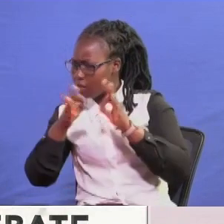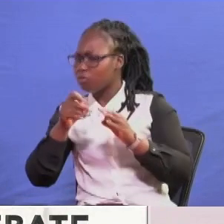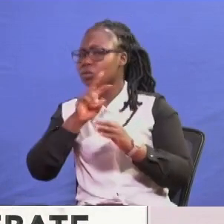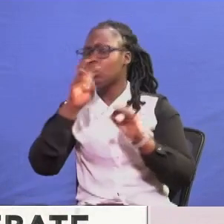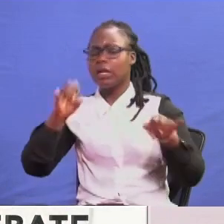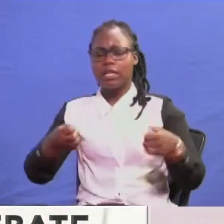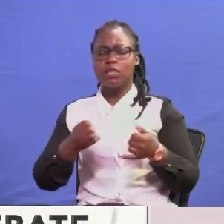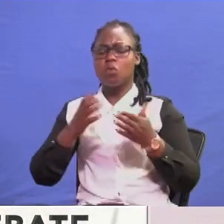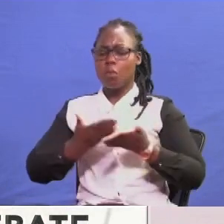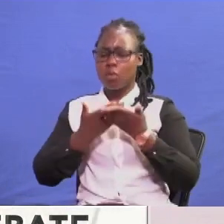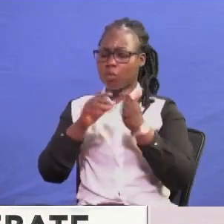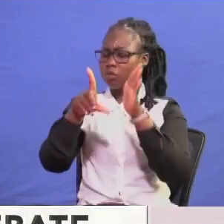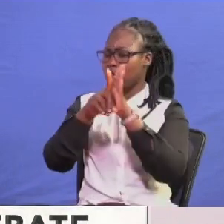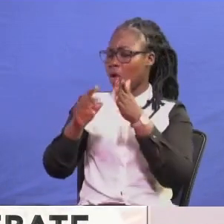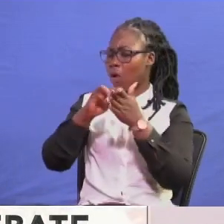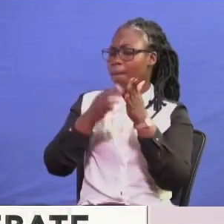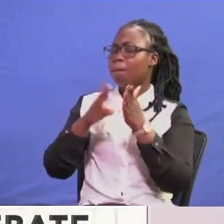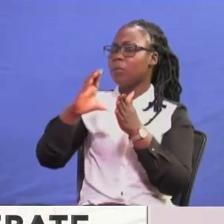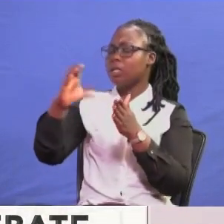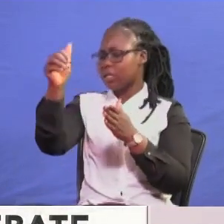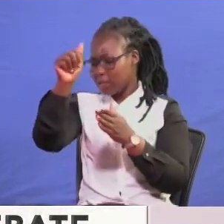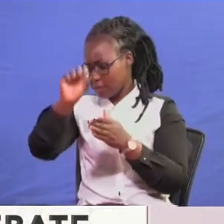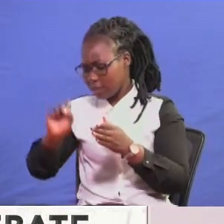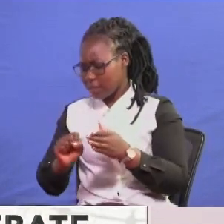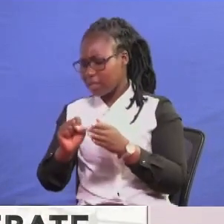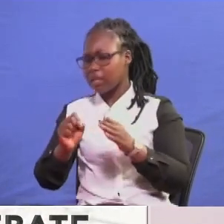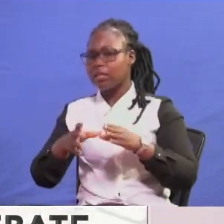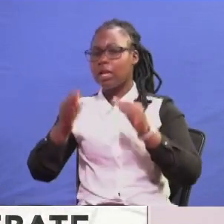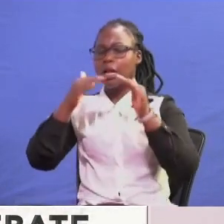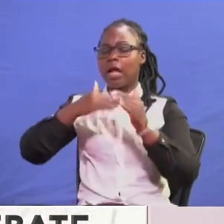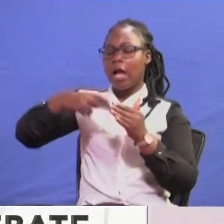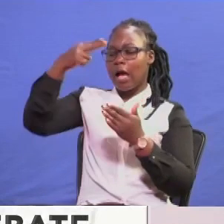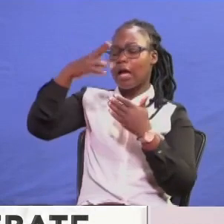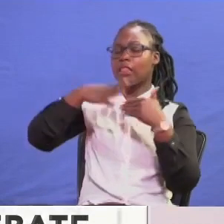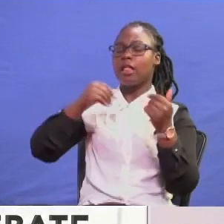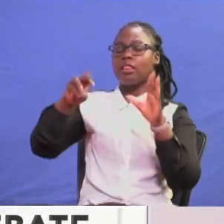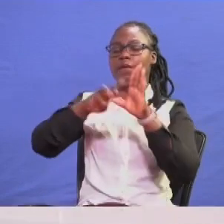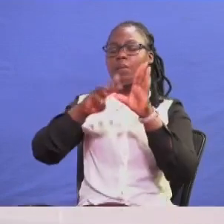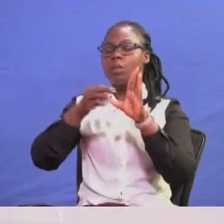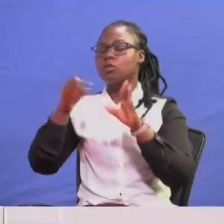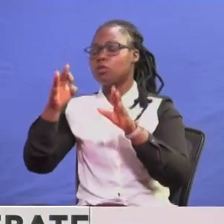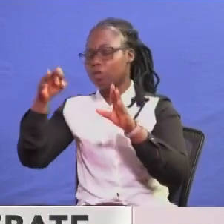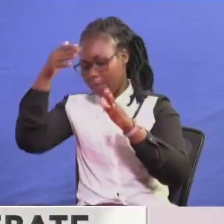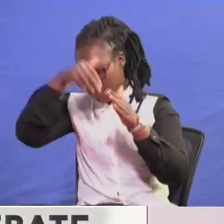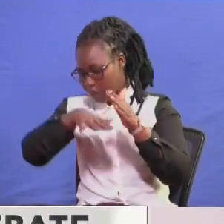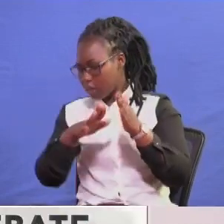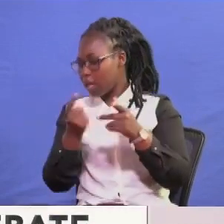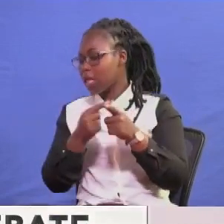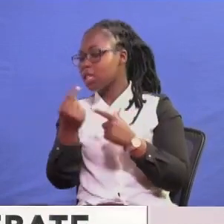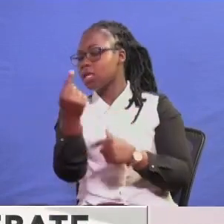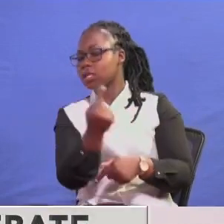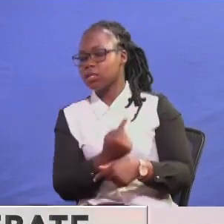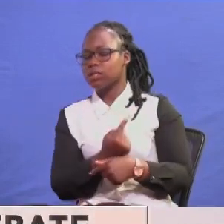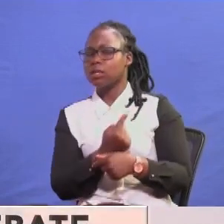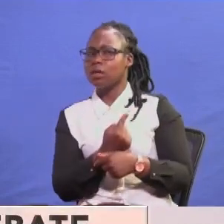the CAS will be ranked higher than the members of parliament. That's how it is. Then it will come like they will